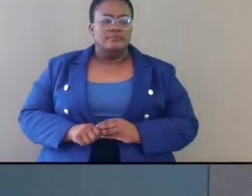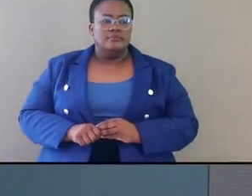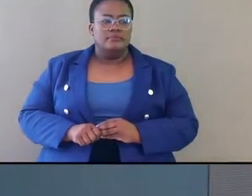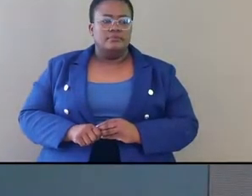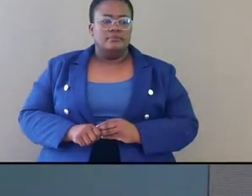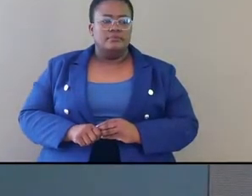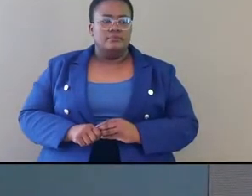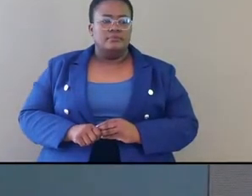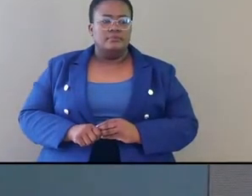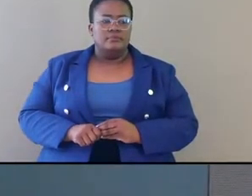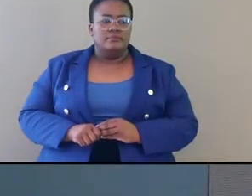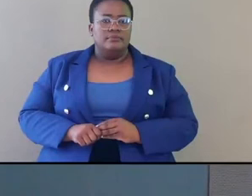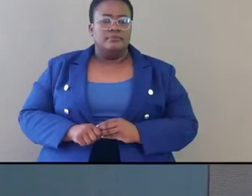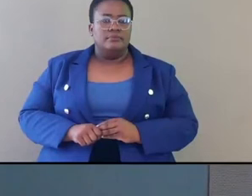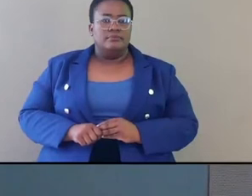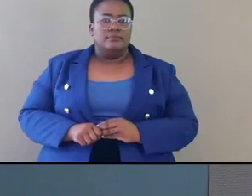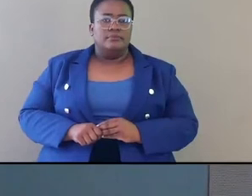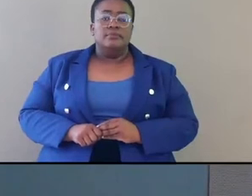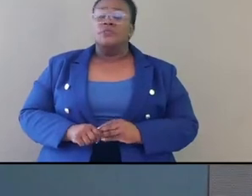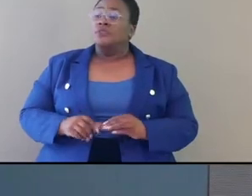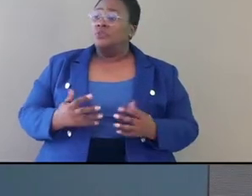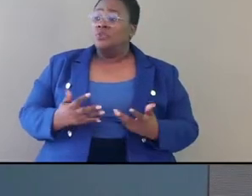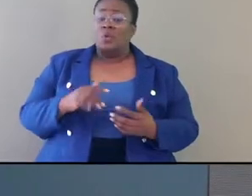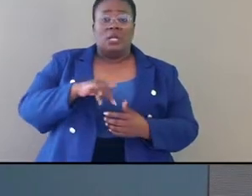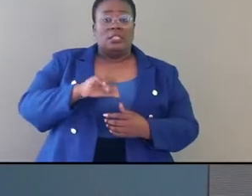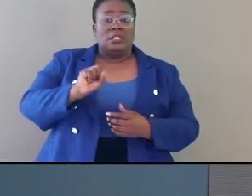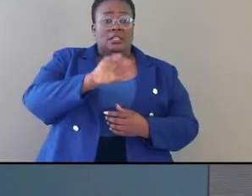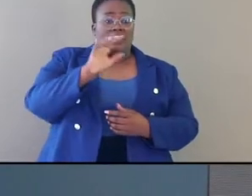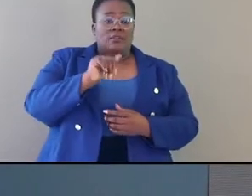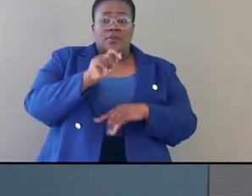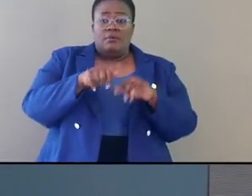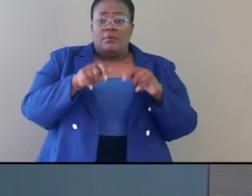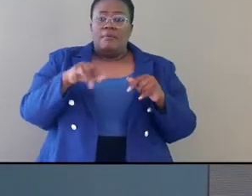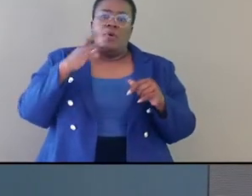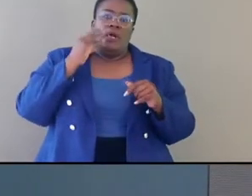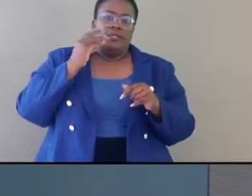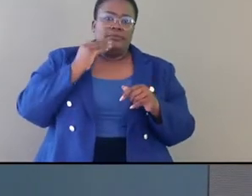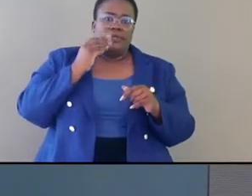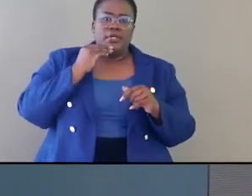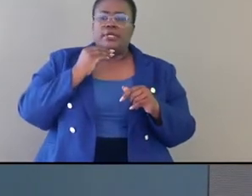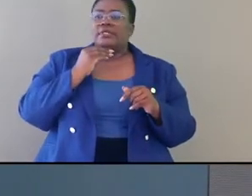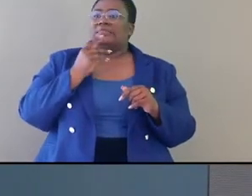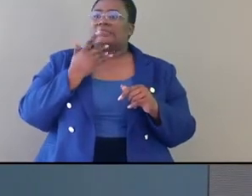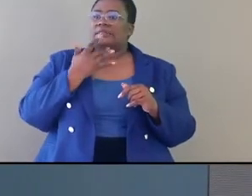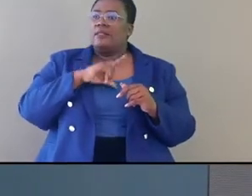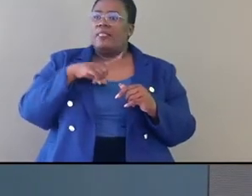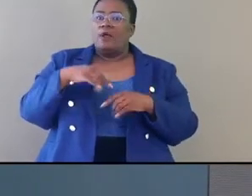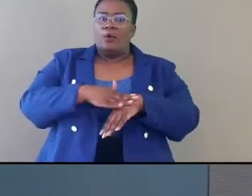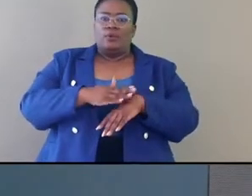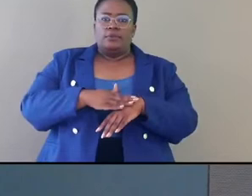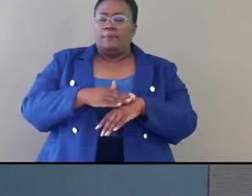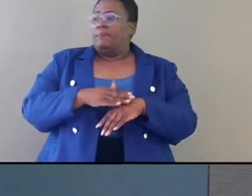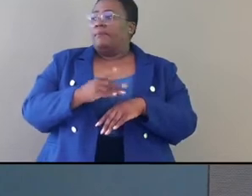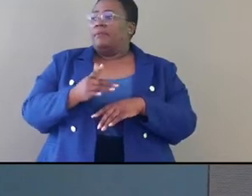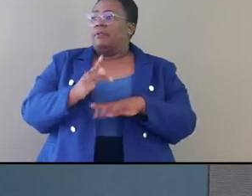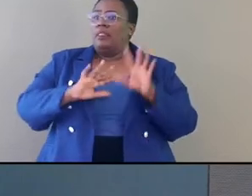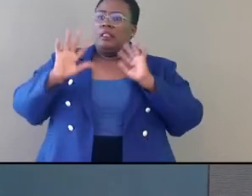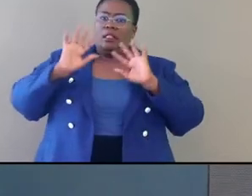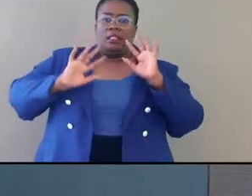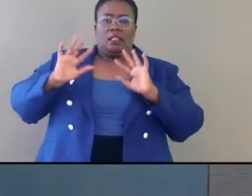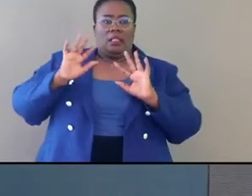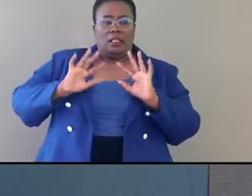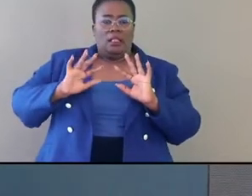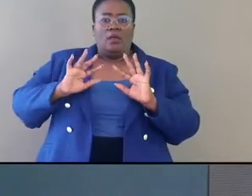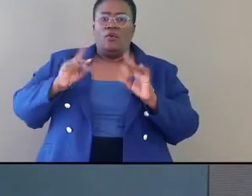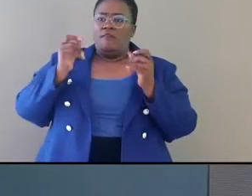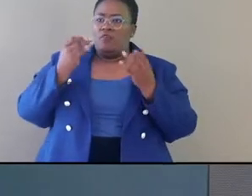Okay. there's and South Africans are experiencing an ongoing intense long-term cost of living crisis. So